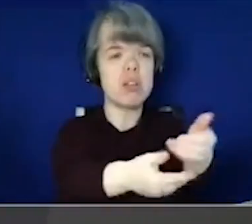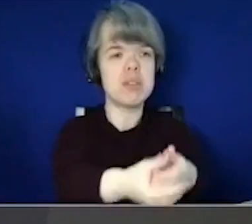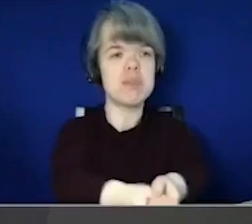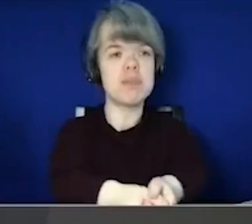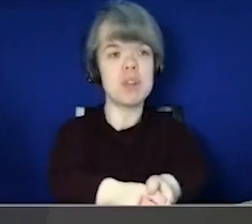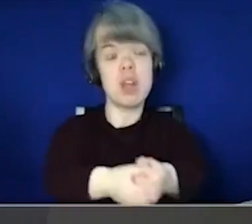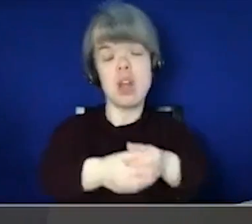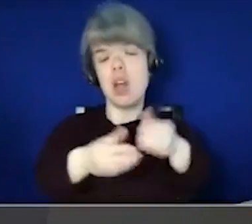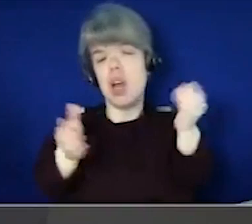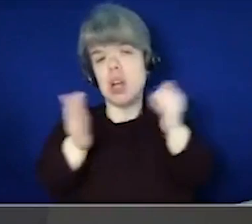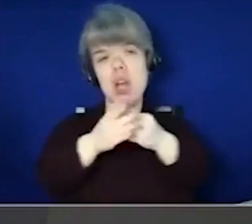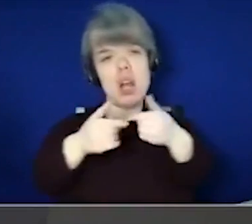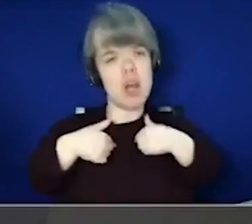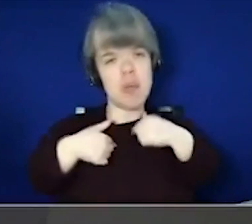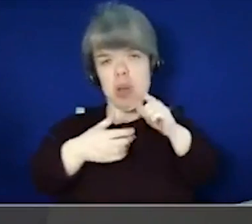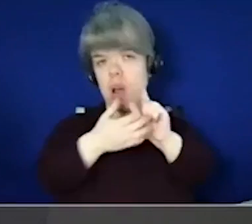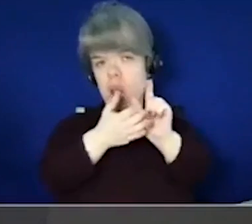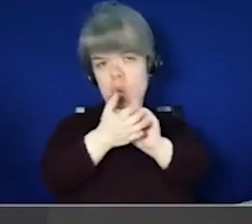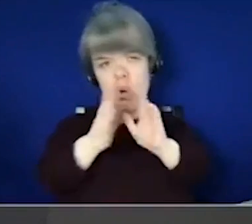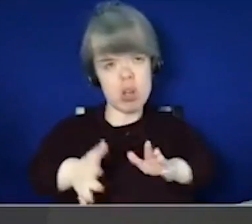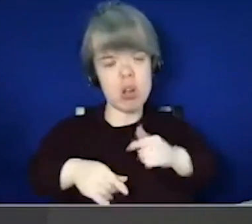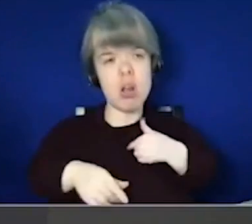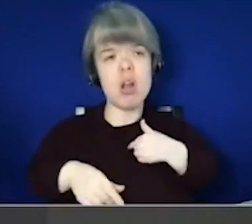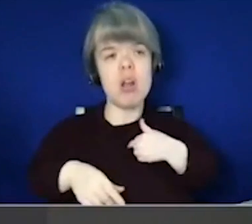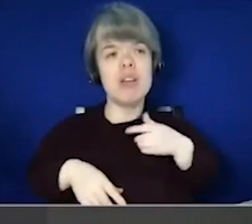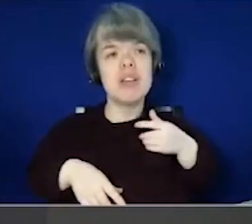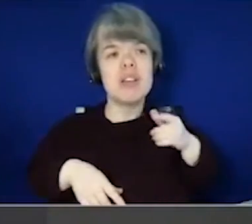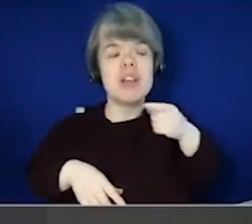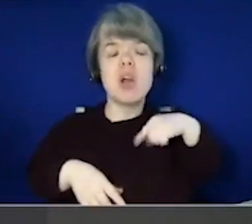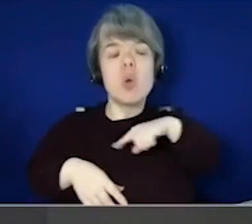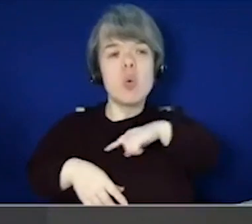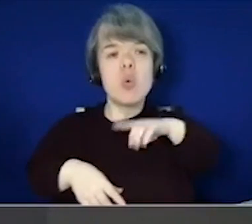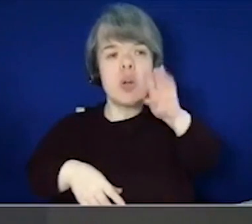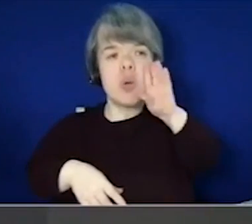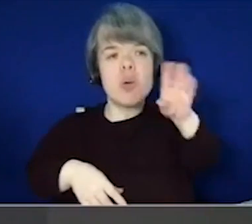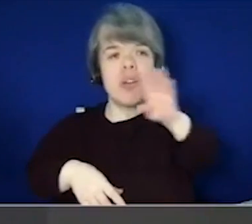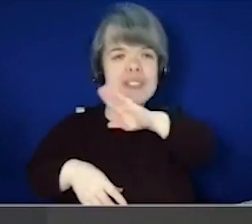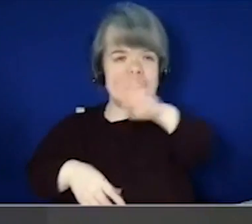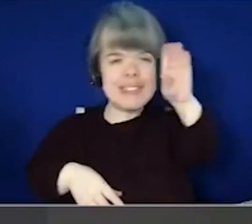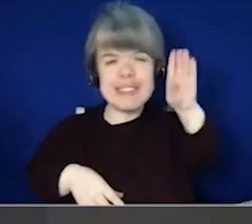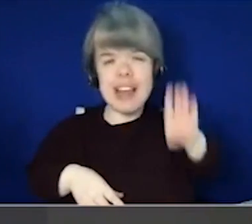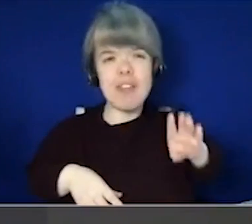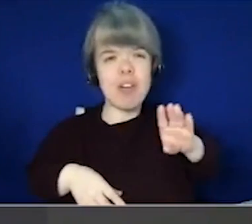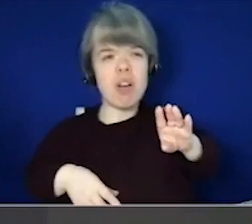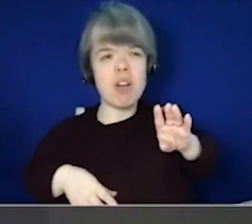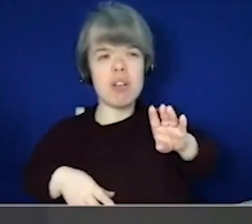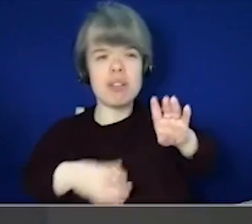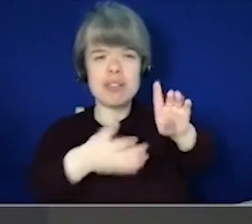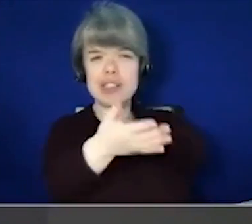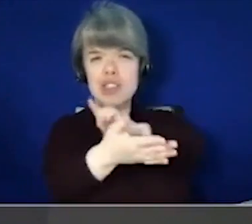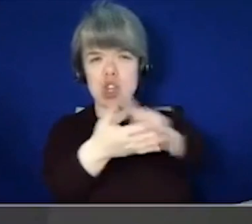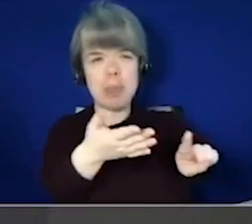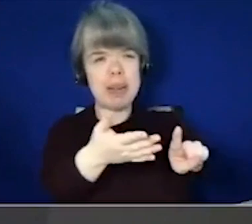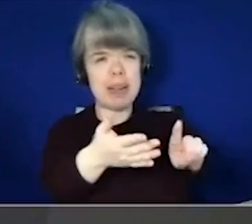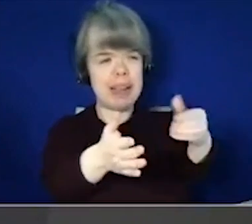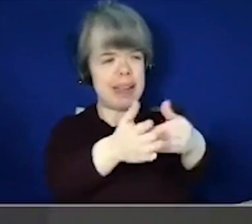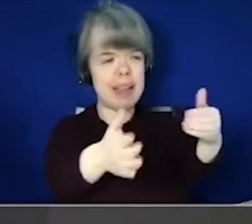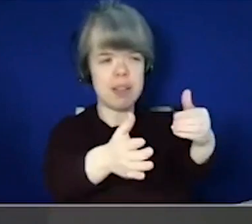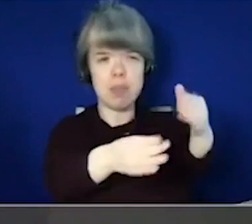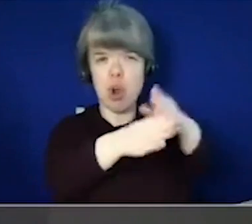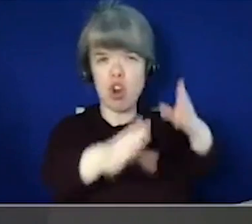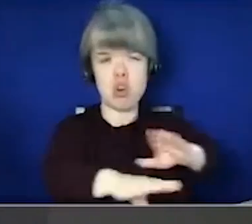to decertify. We've had some stores in Canada that have actually gone through decertification. So we actually had some stores, I believe they